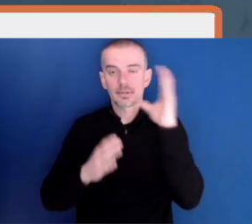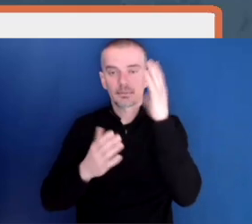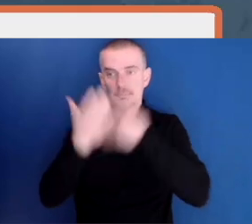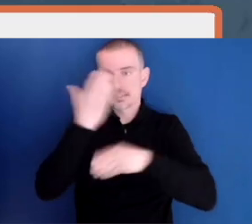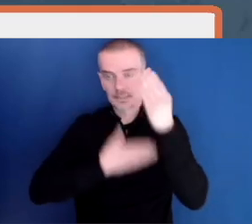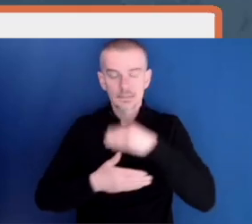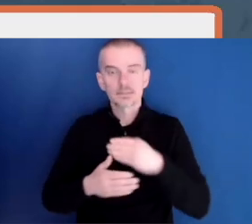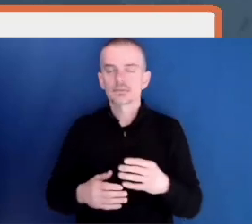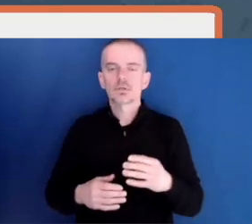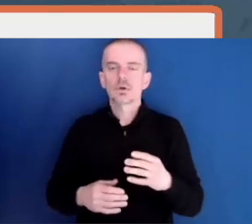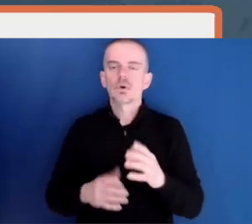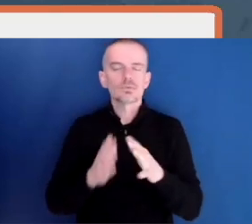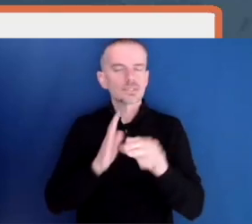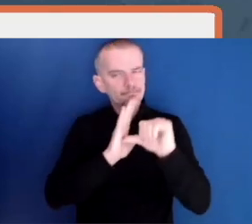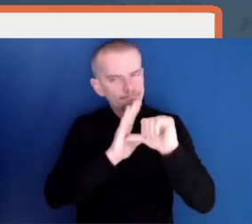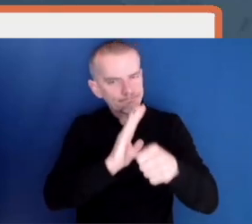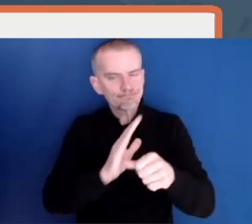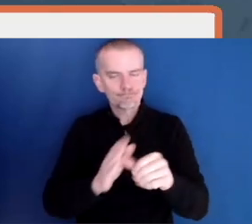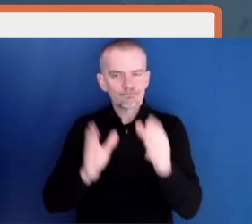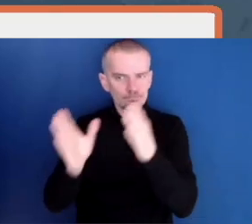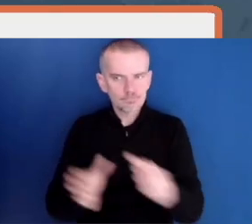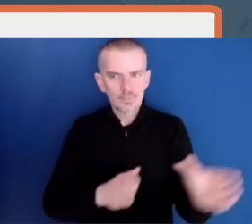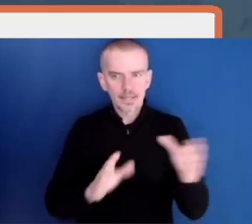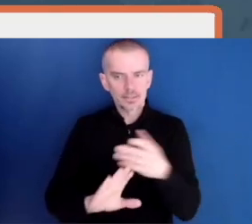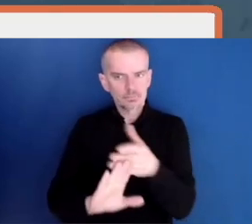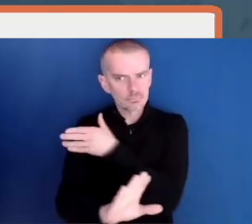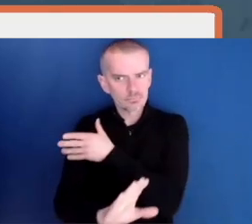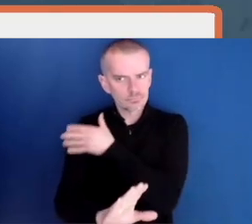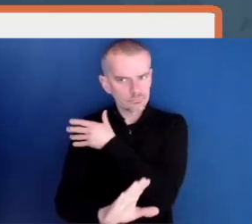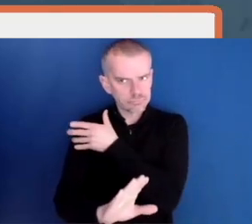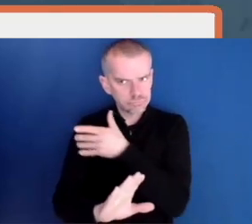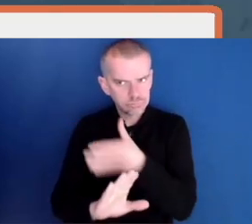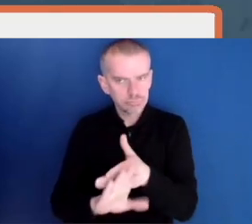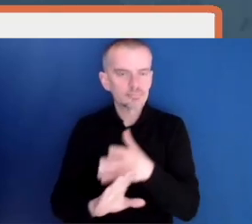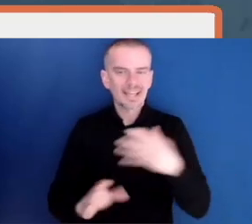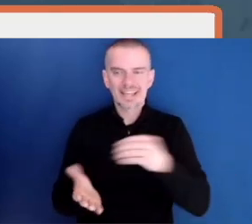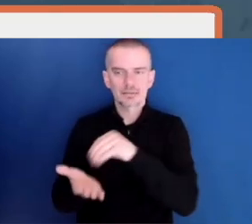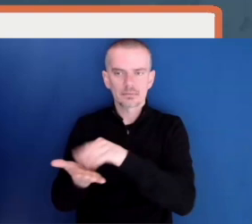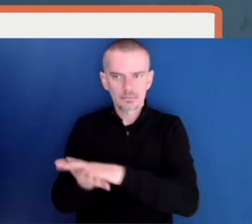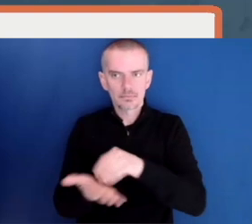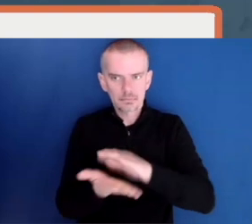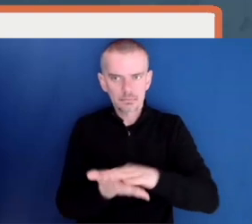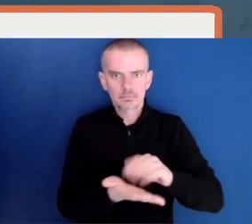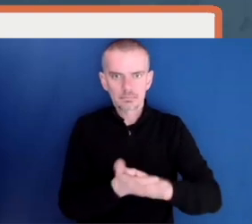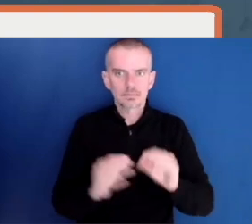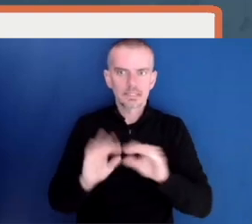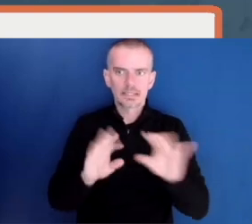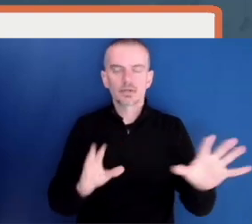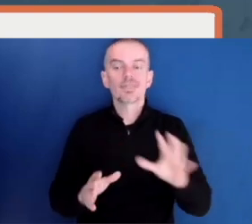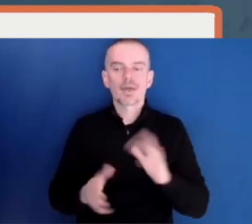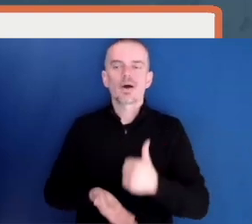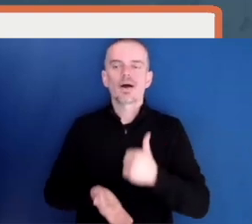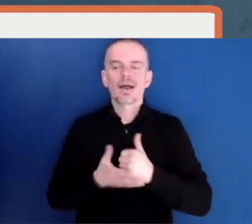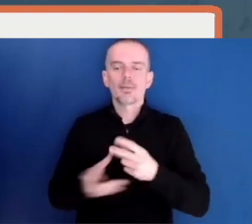really stressing preparation and documentation to help you with your final reporting and